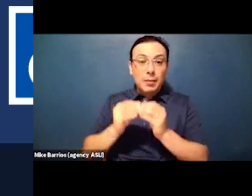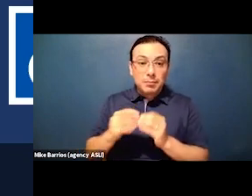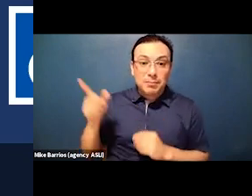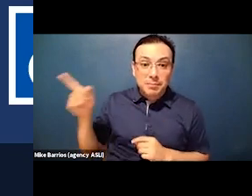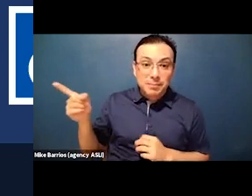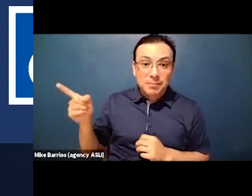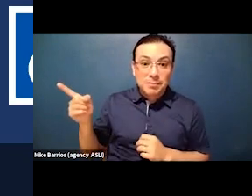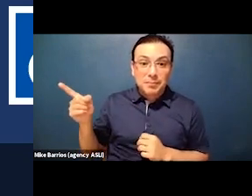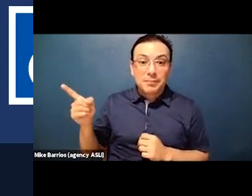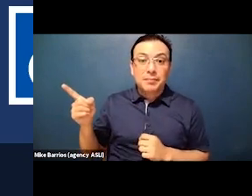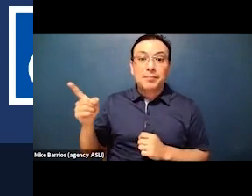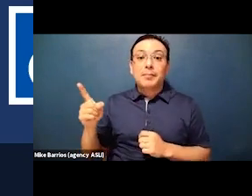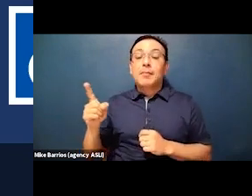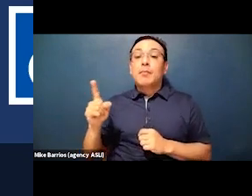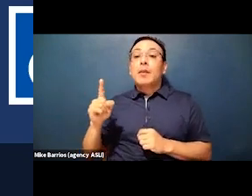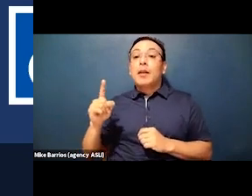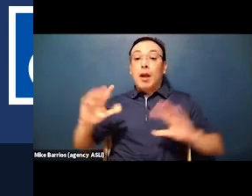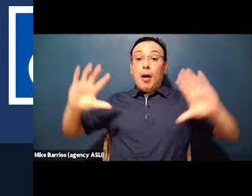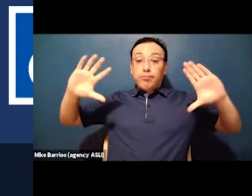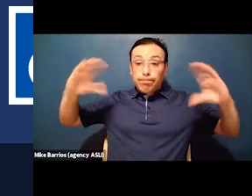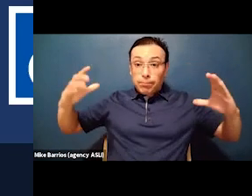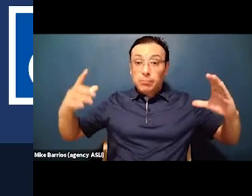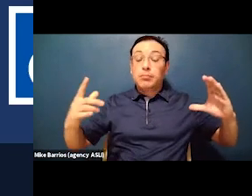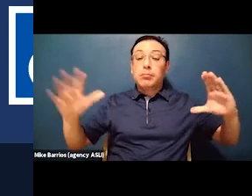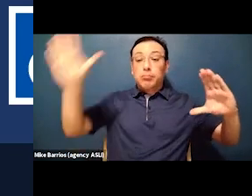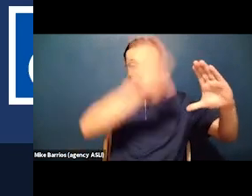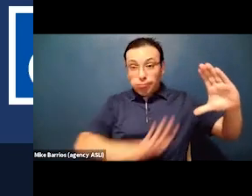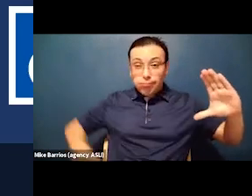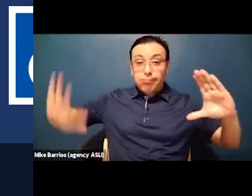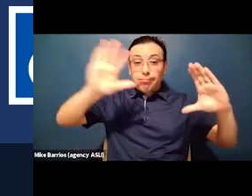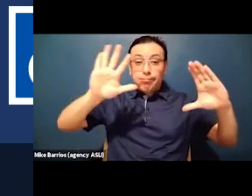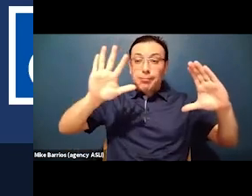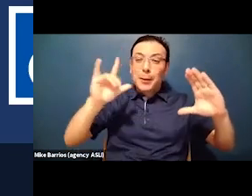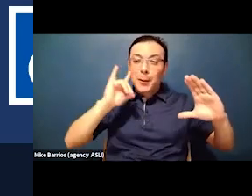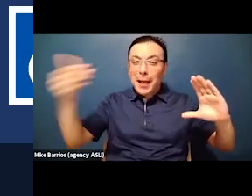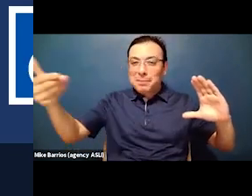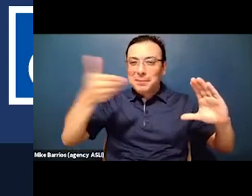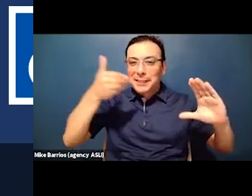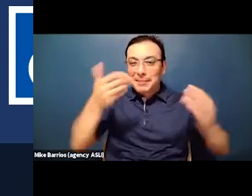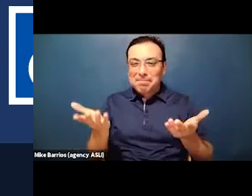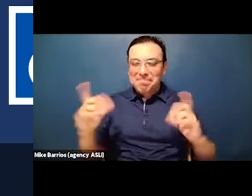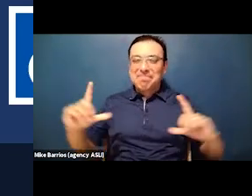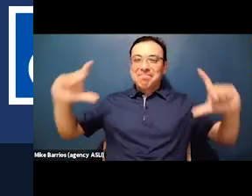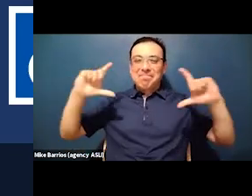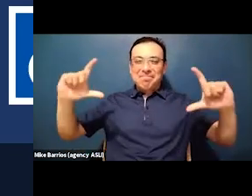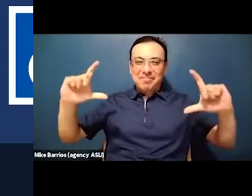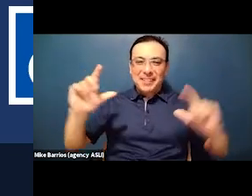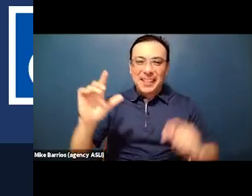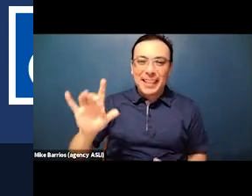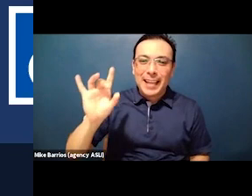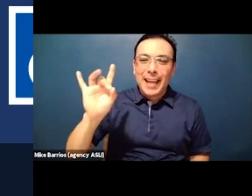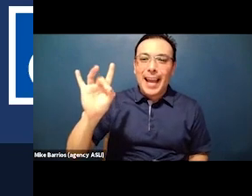8,500,000. And that blue pizza slice up there is the number of people